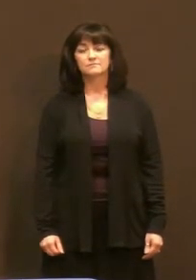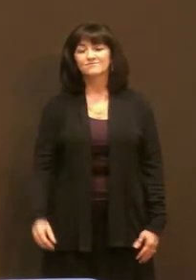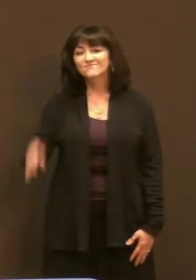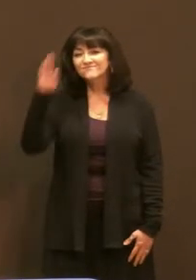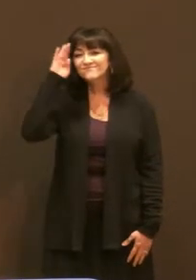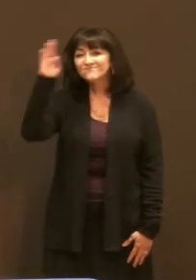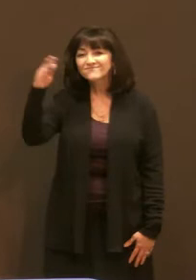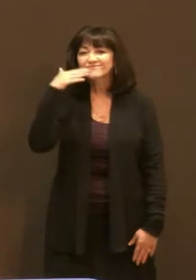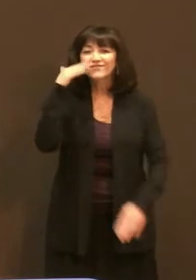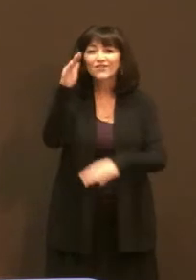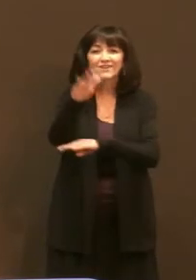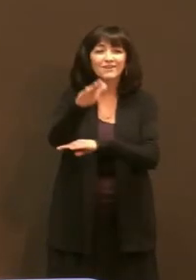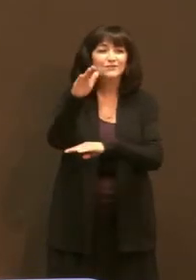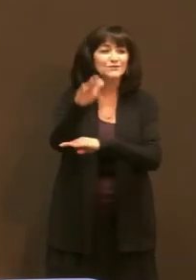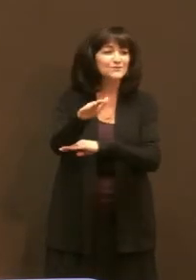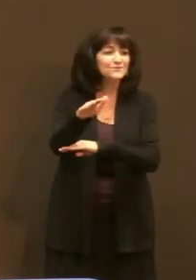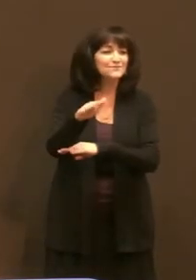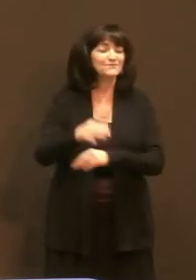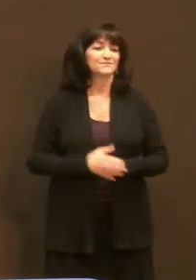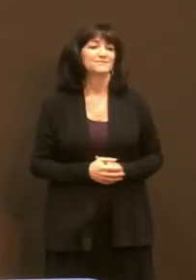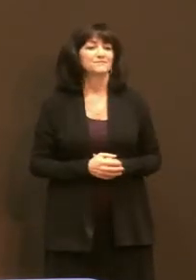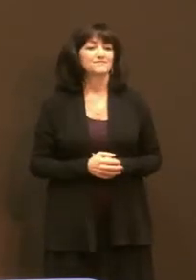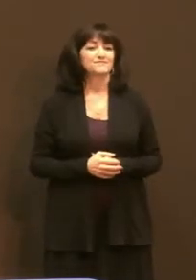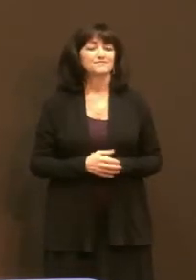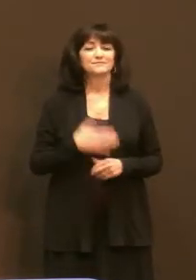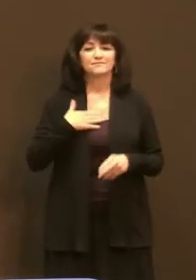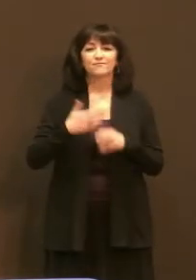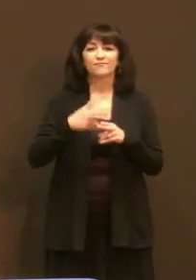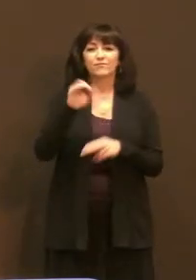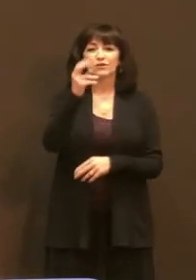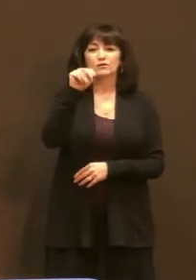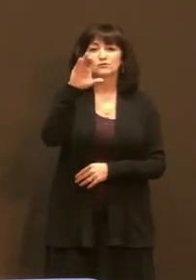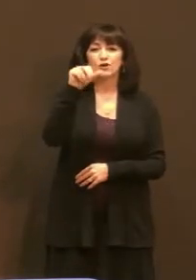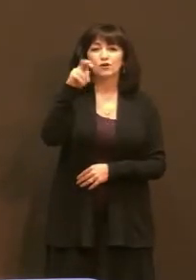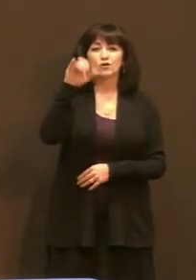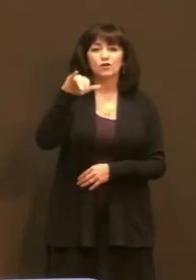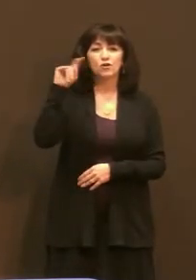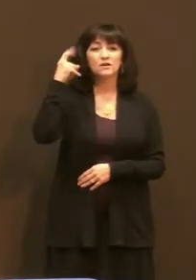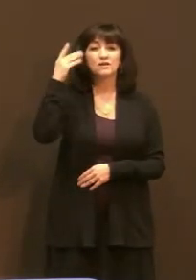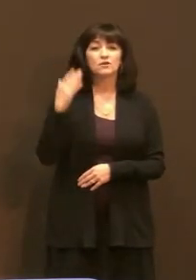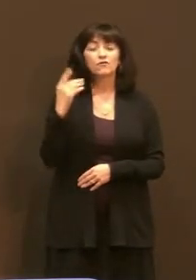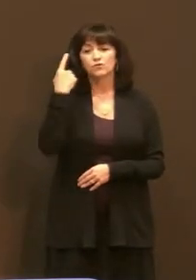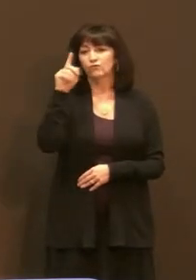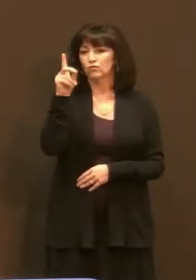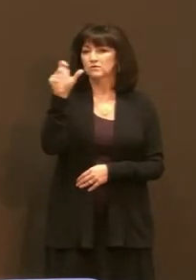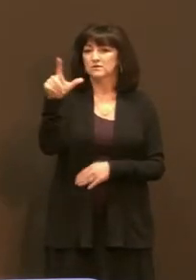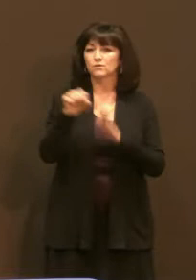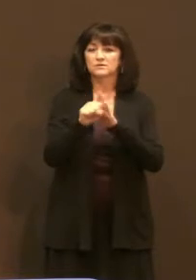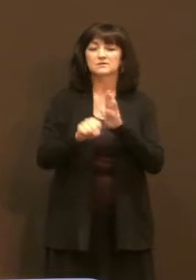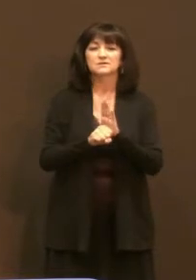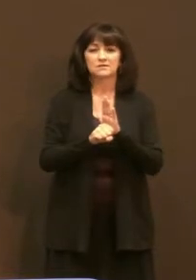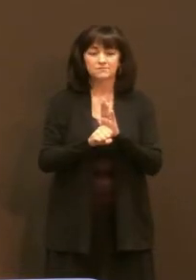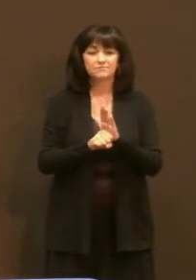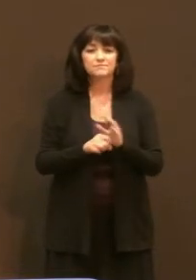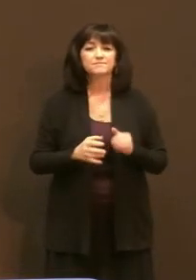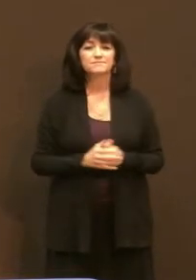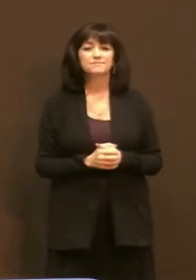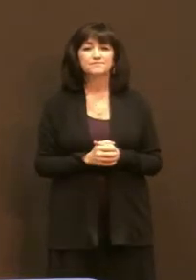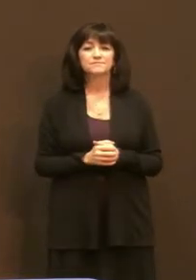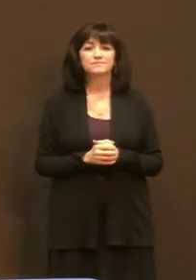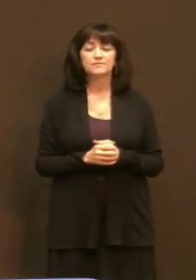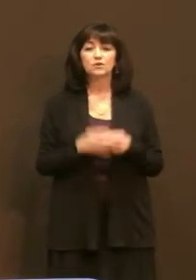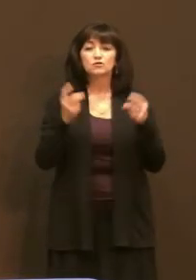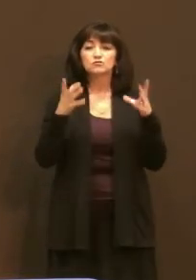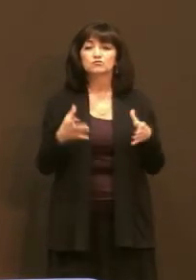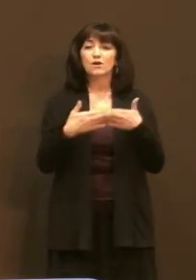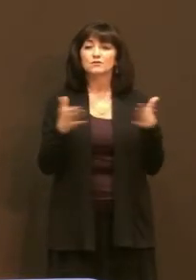Good afternoon, everyone. I'm John Carney, the Governor of the State of Delaware, and I'm joined again today by the Director of Division